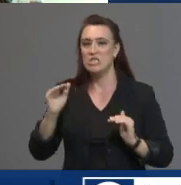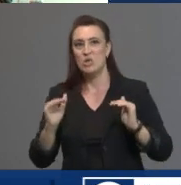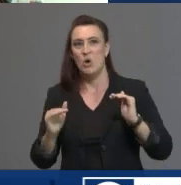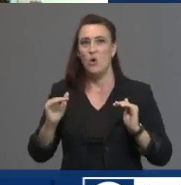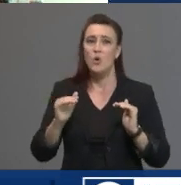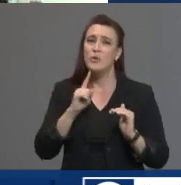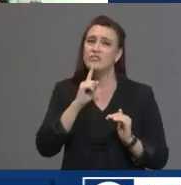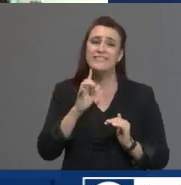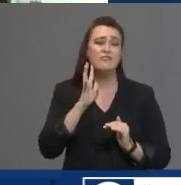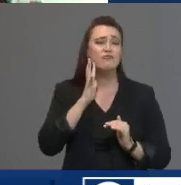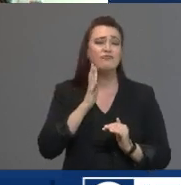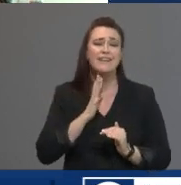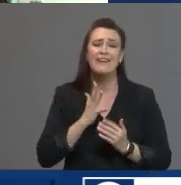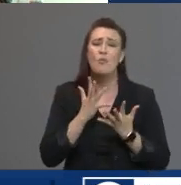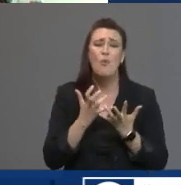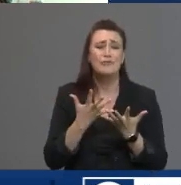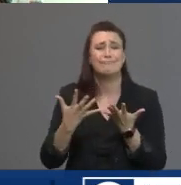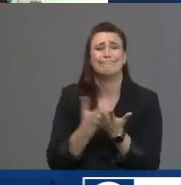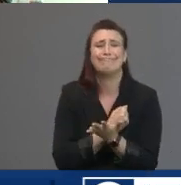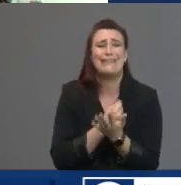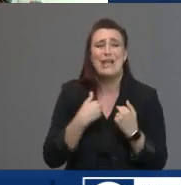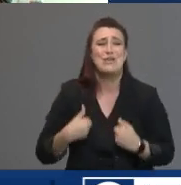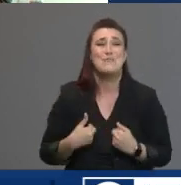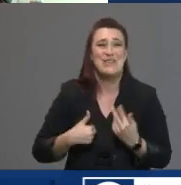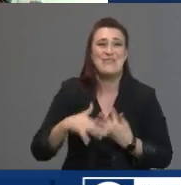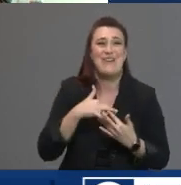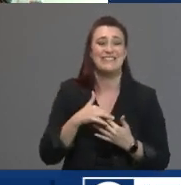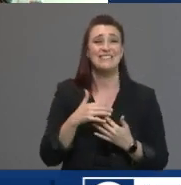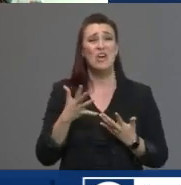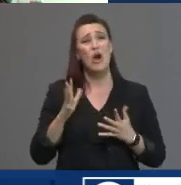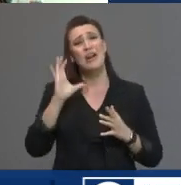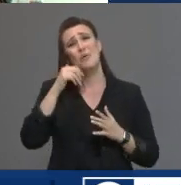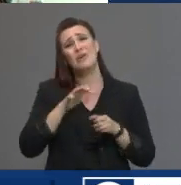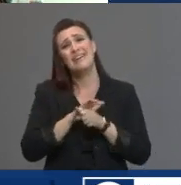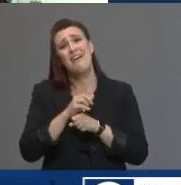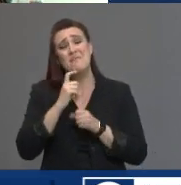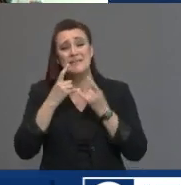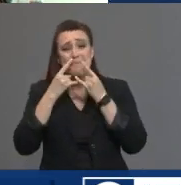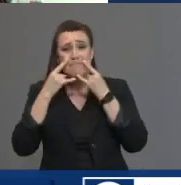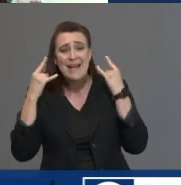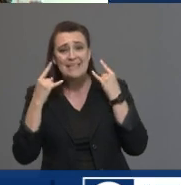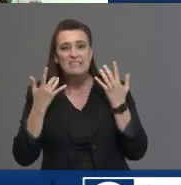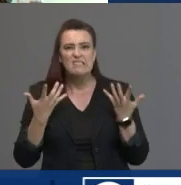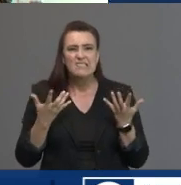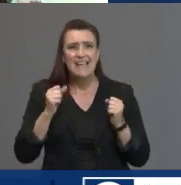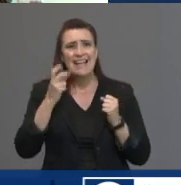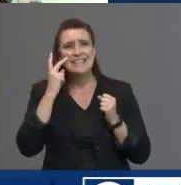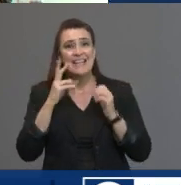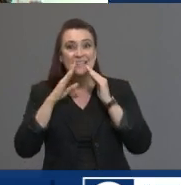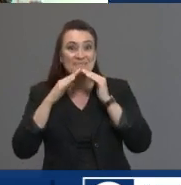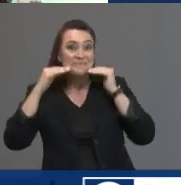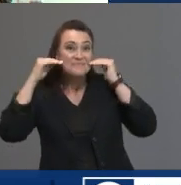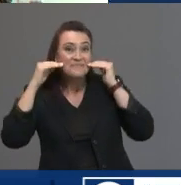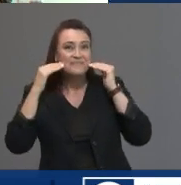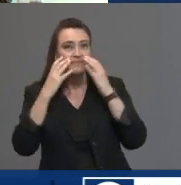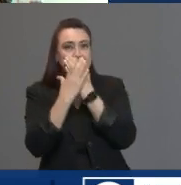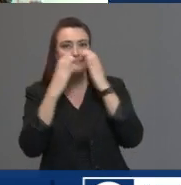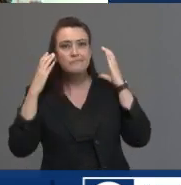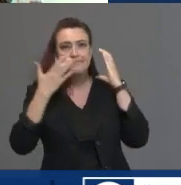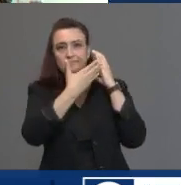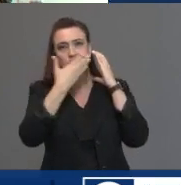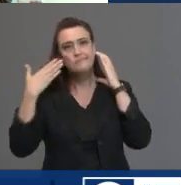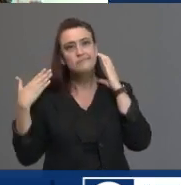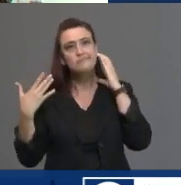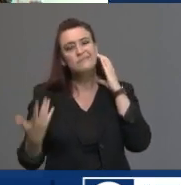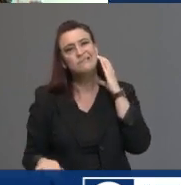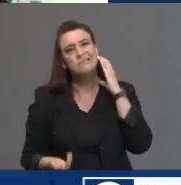crave that human interaction, and it's already weird wearing masks and not being able to see each other's facial expressions, so like know that we're smiling under our masks